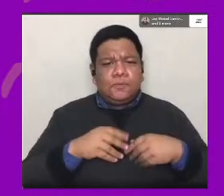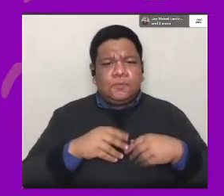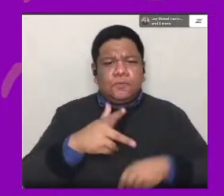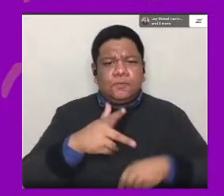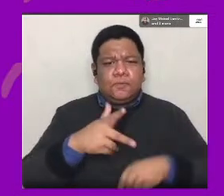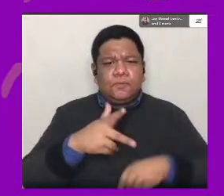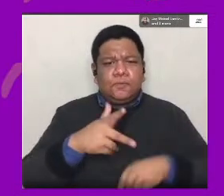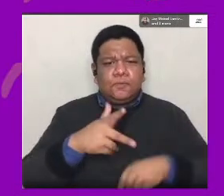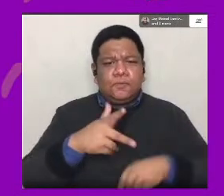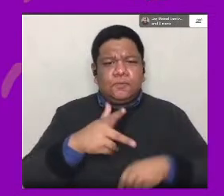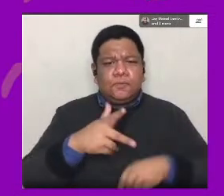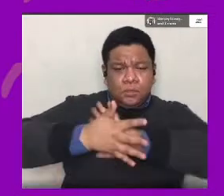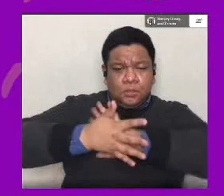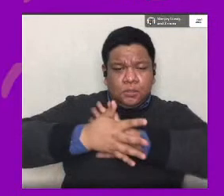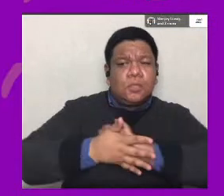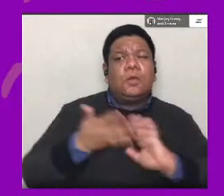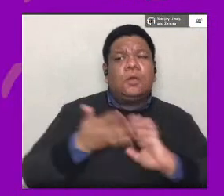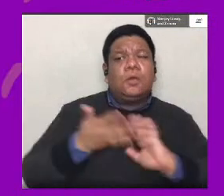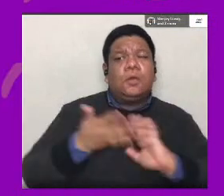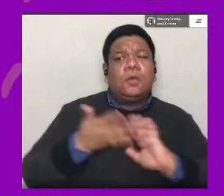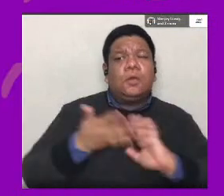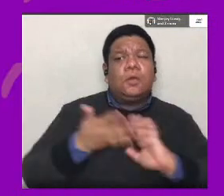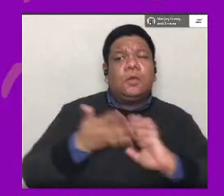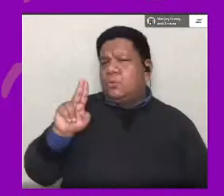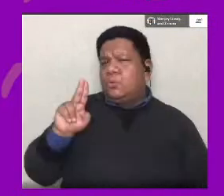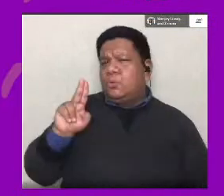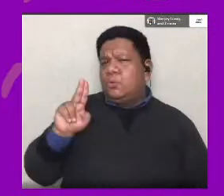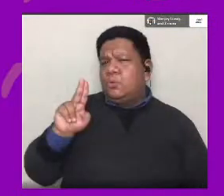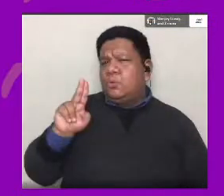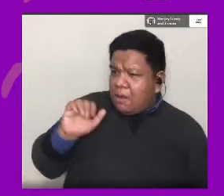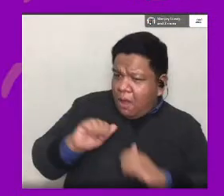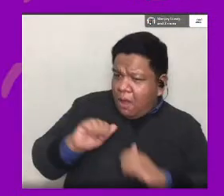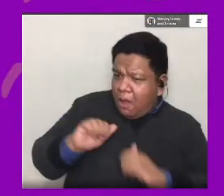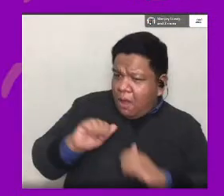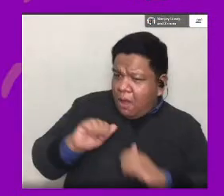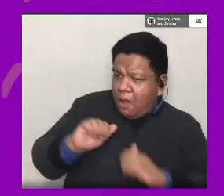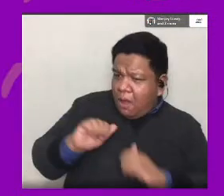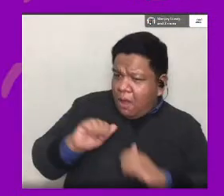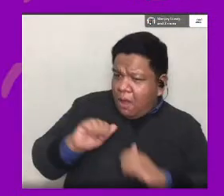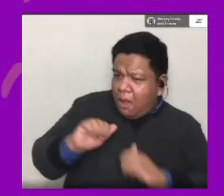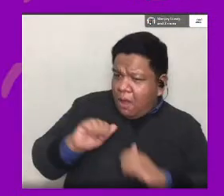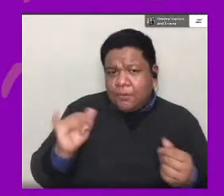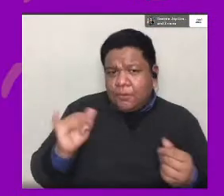can find remedies that are more inclusive and equitable.